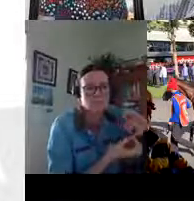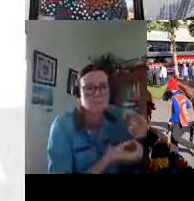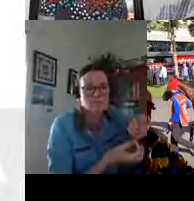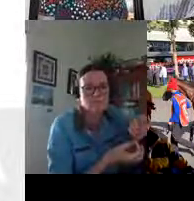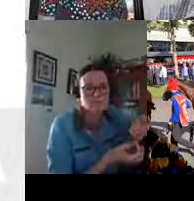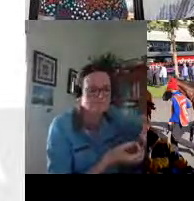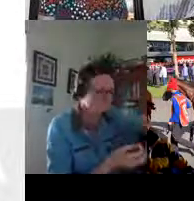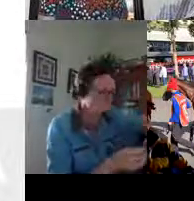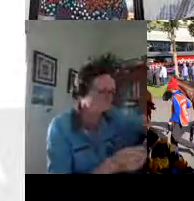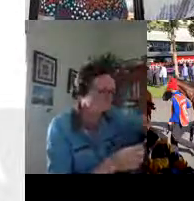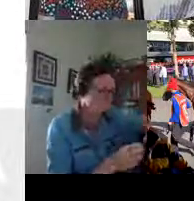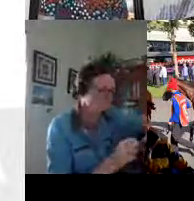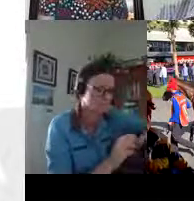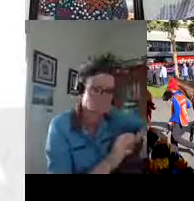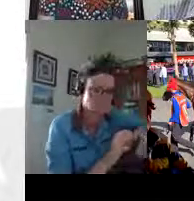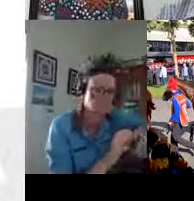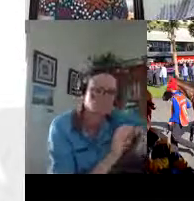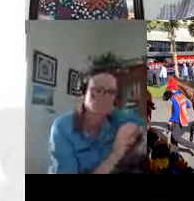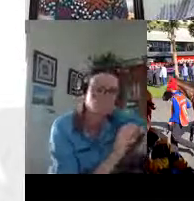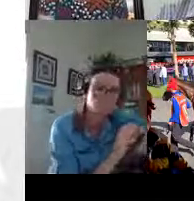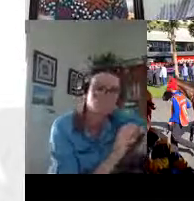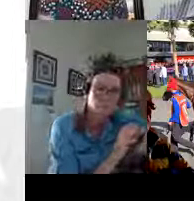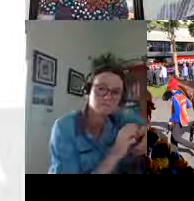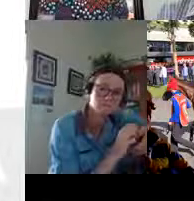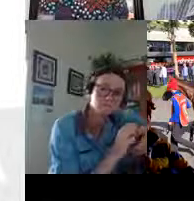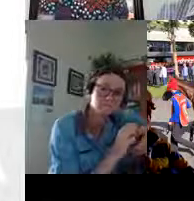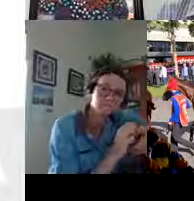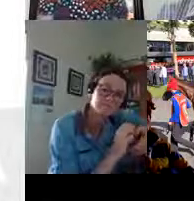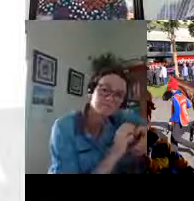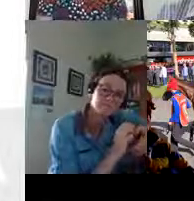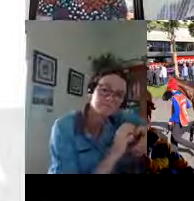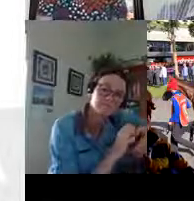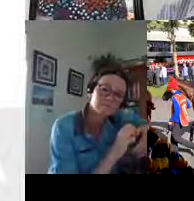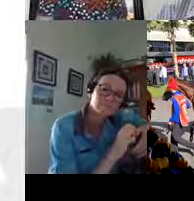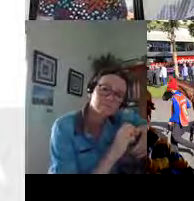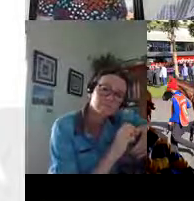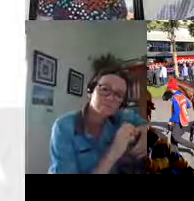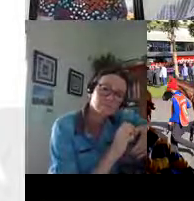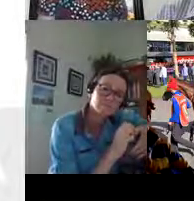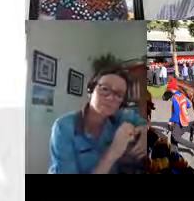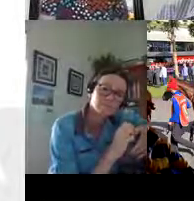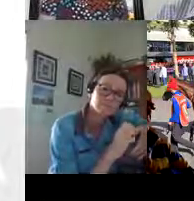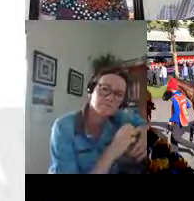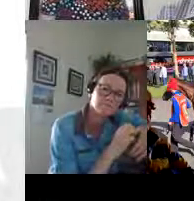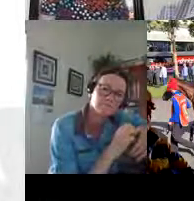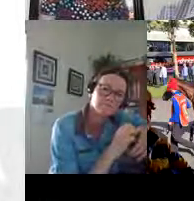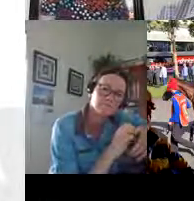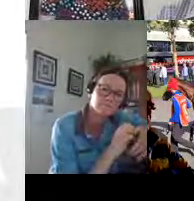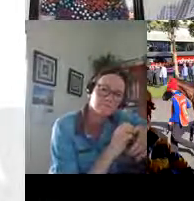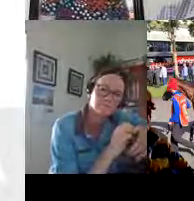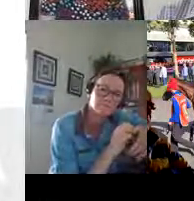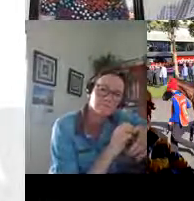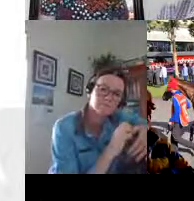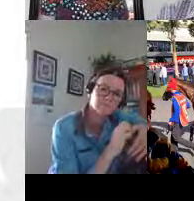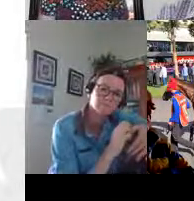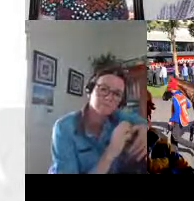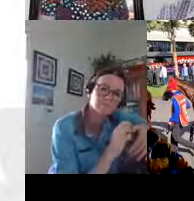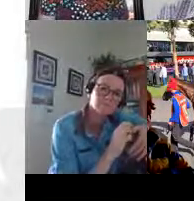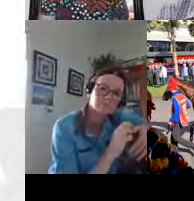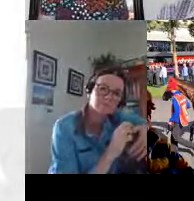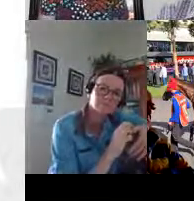So what's needed? We need a controlled microgrid network charge that allows for excess renewable power that's used as an associated DIMI